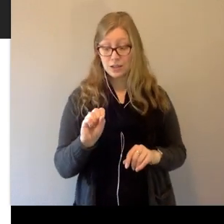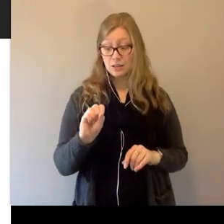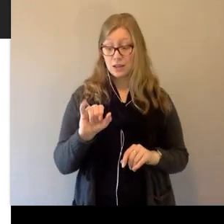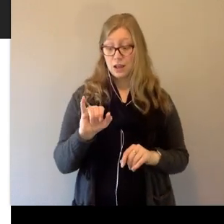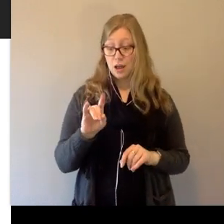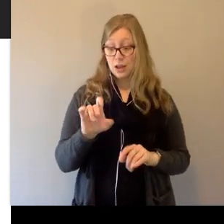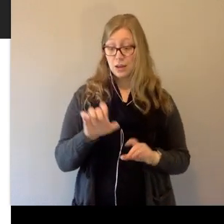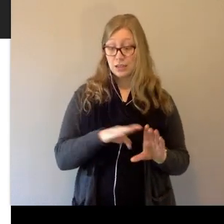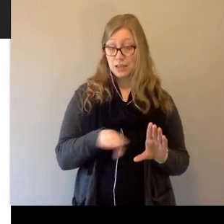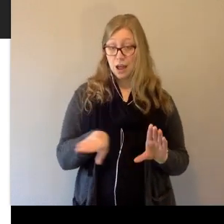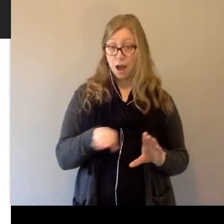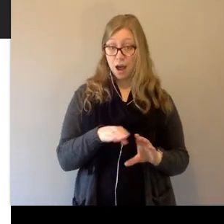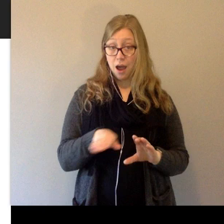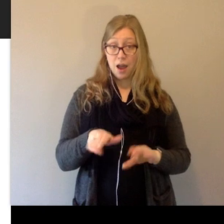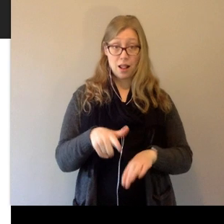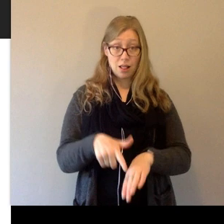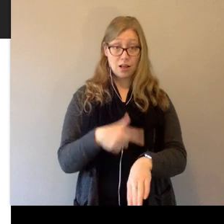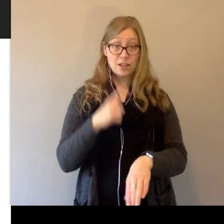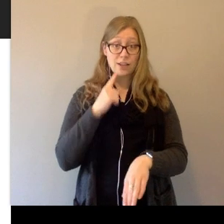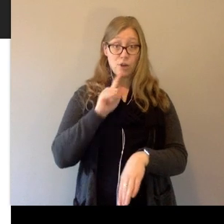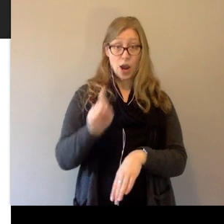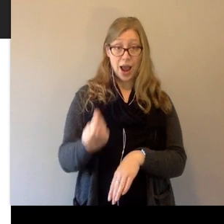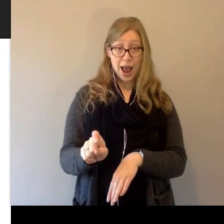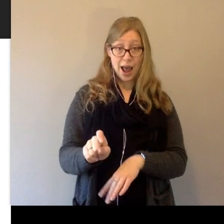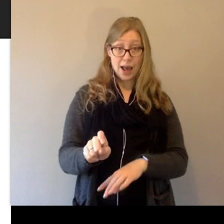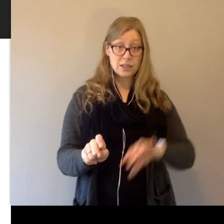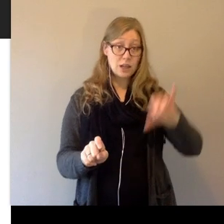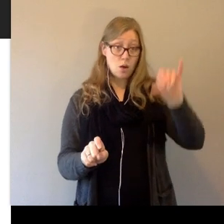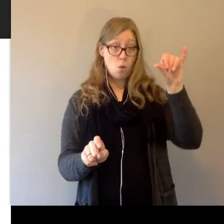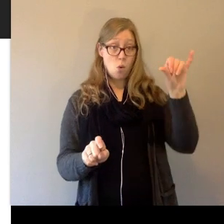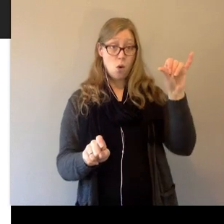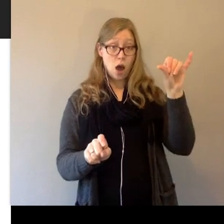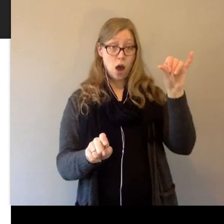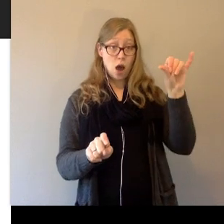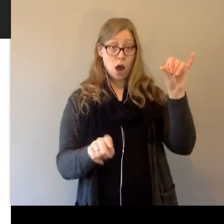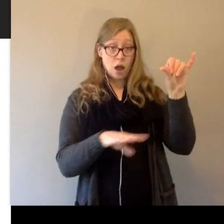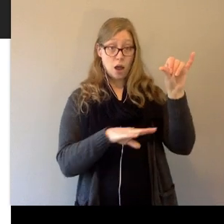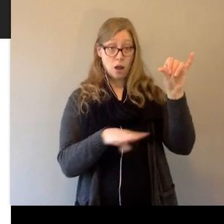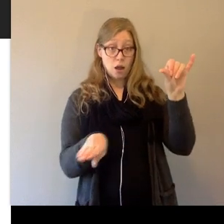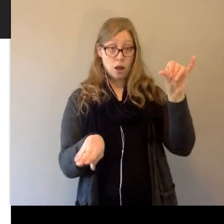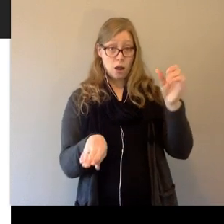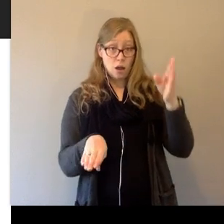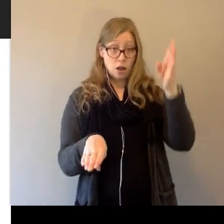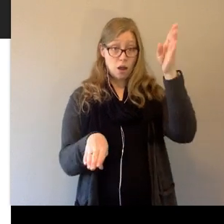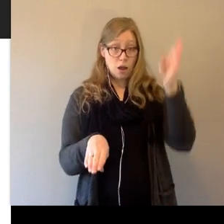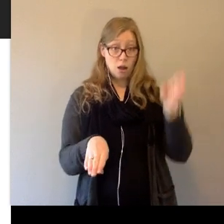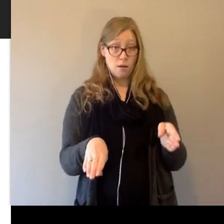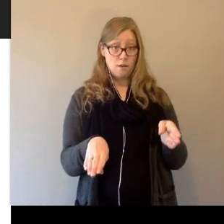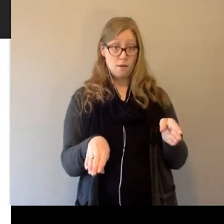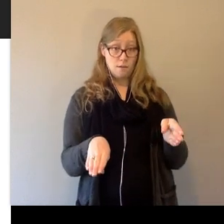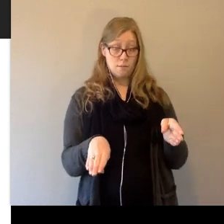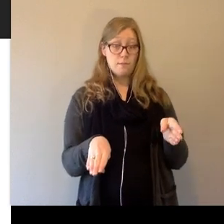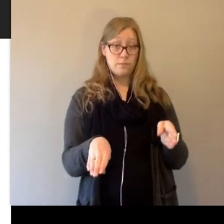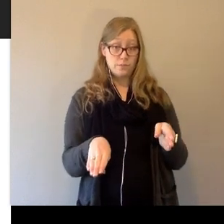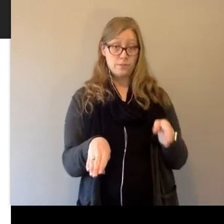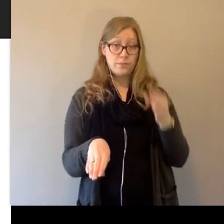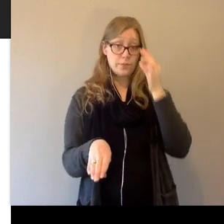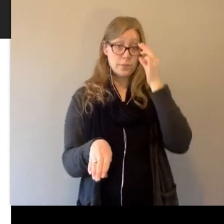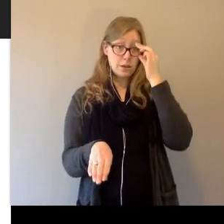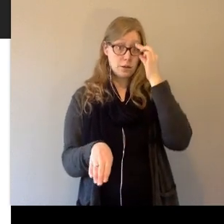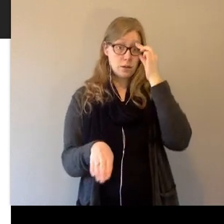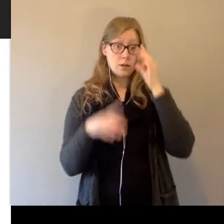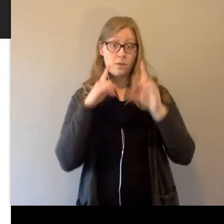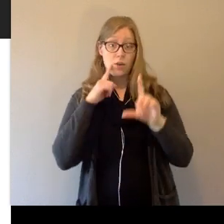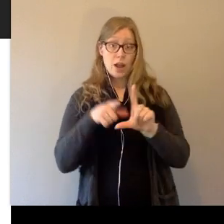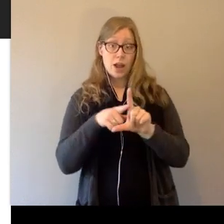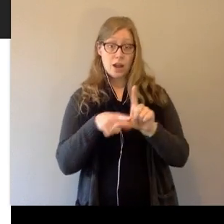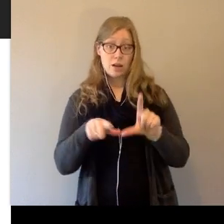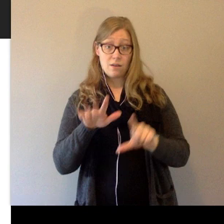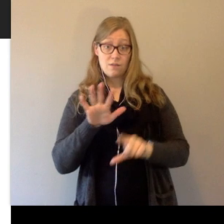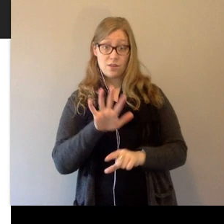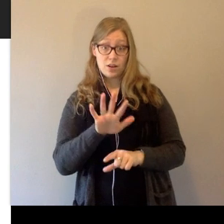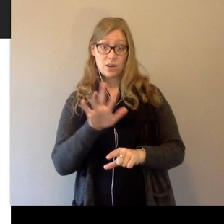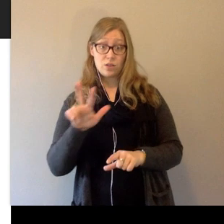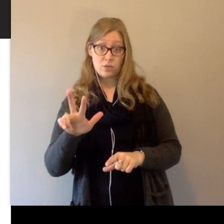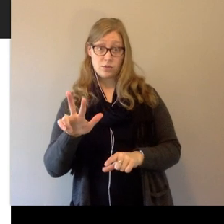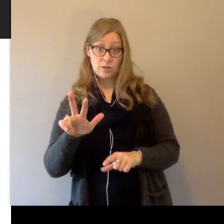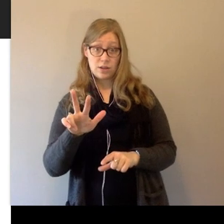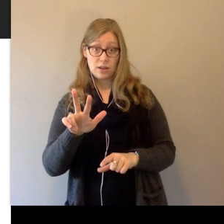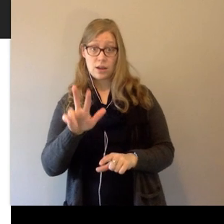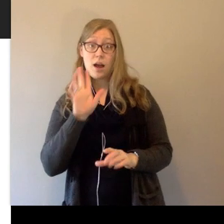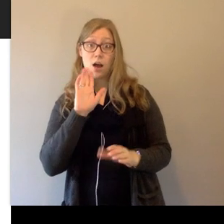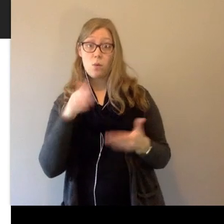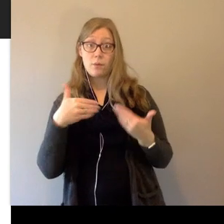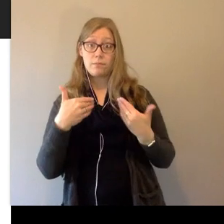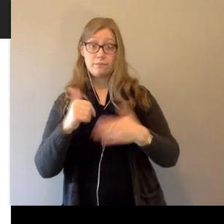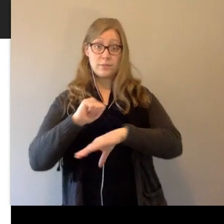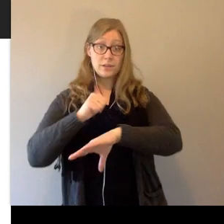up our equation. So we take and we look at, for angle 53, I'm going to make the ratio